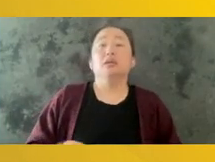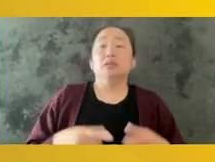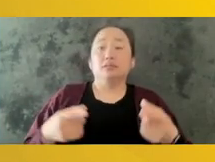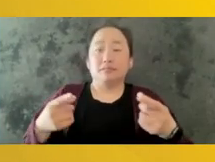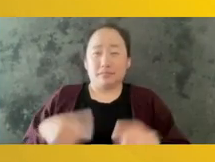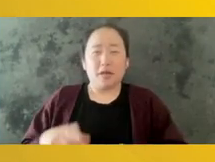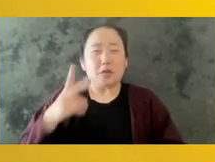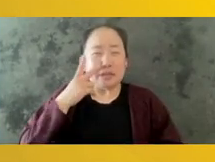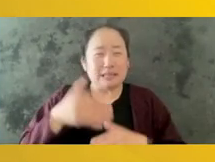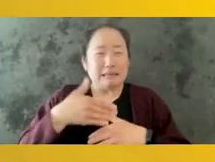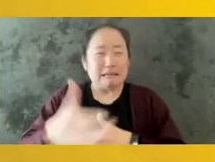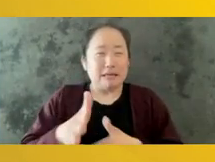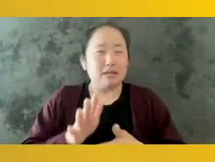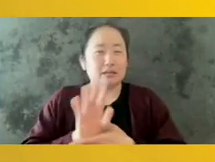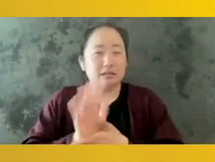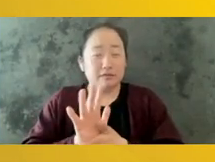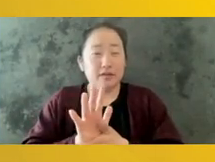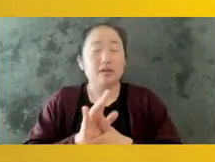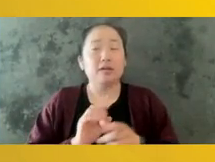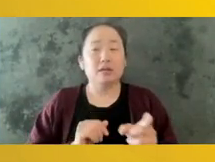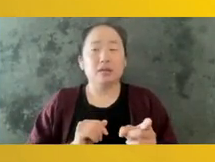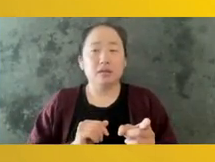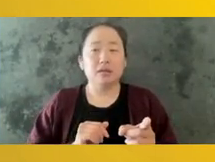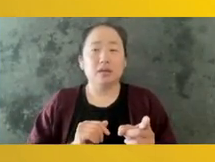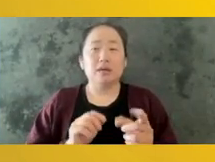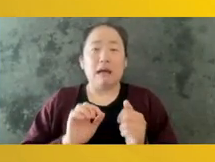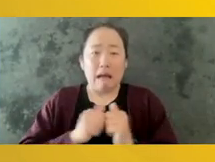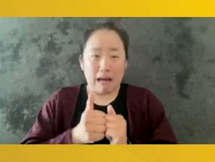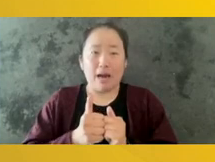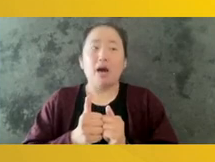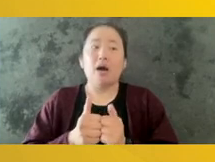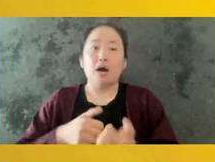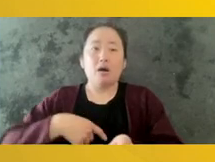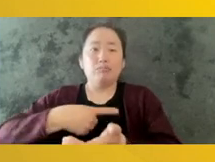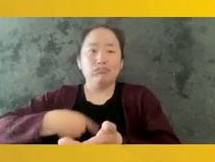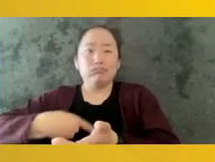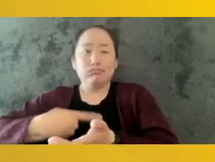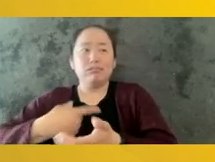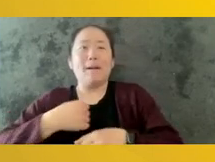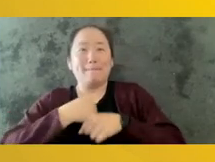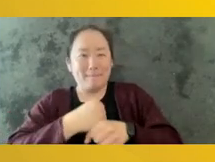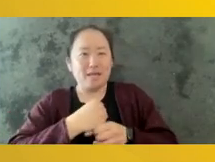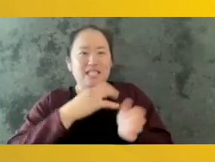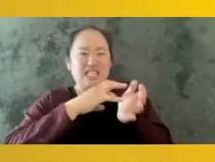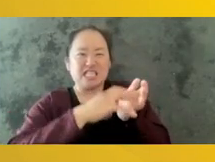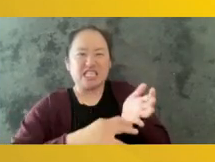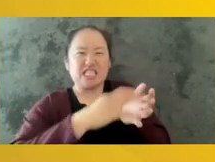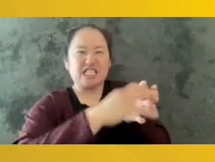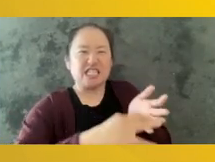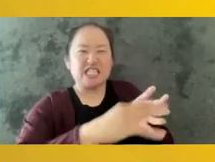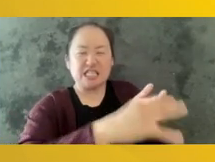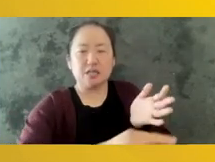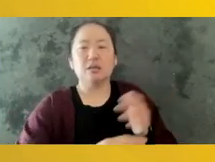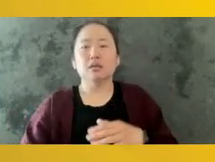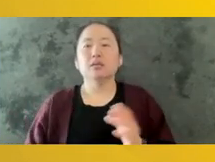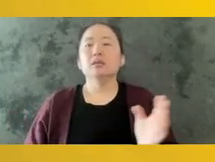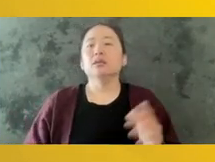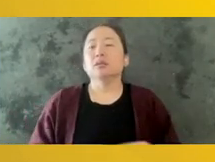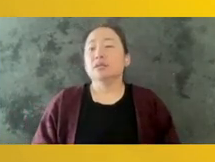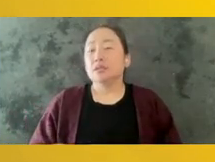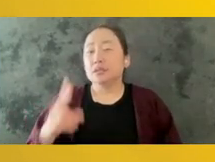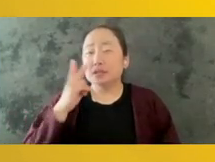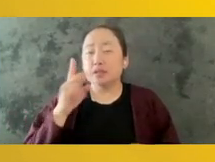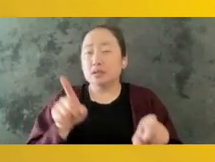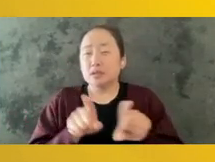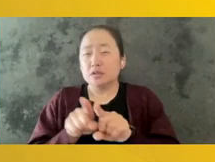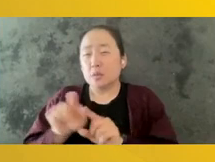video how that a propeller might elicit that type of injury. You can also see additional images. So